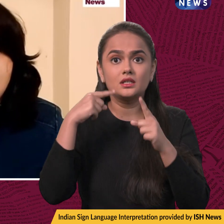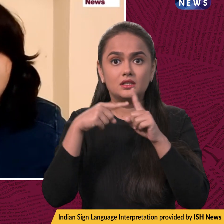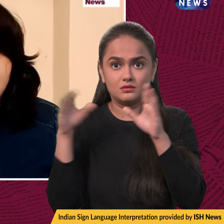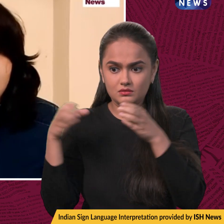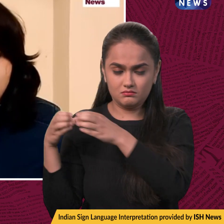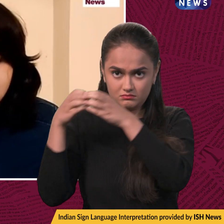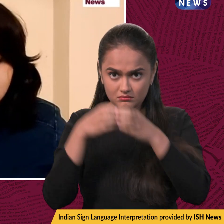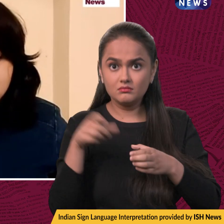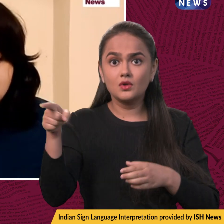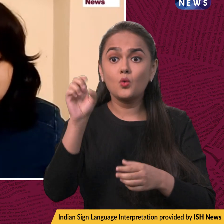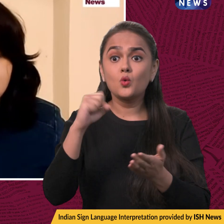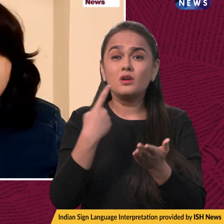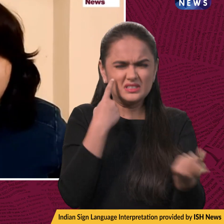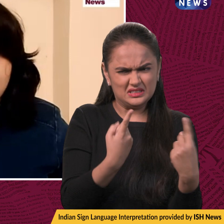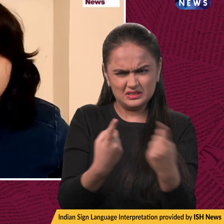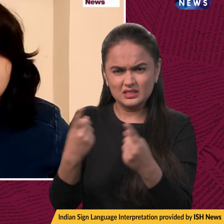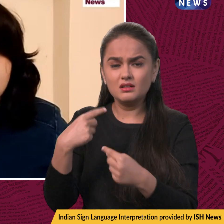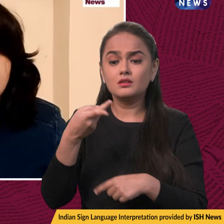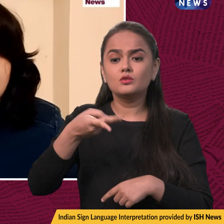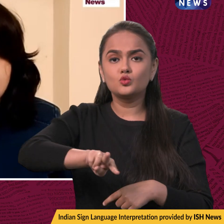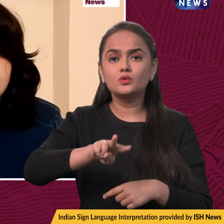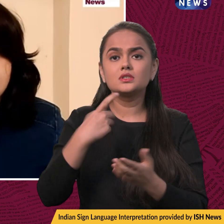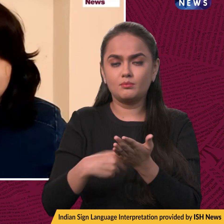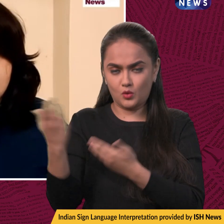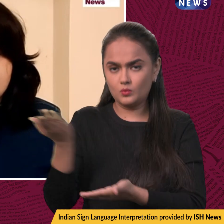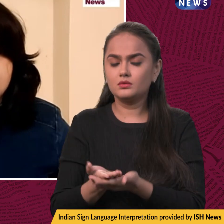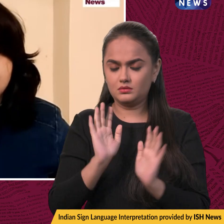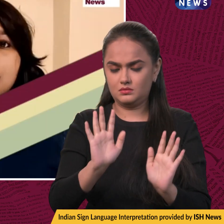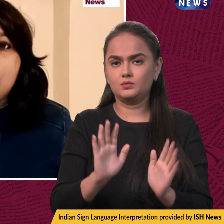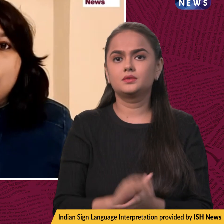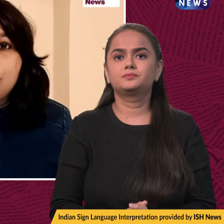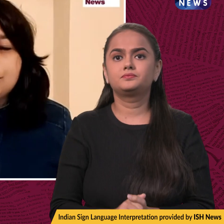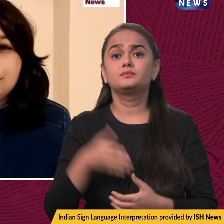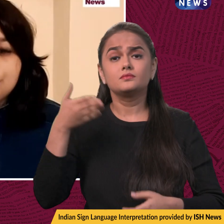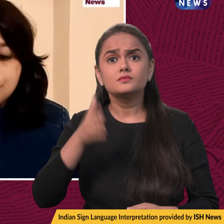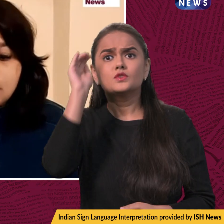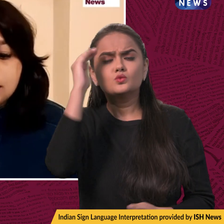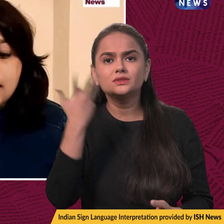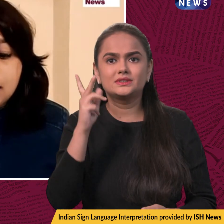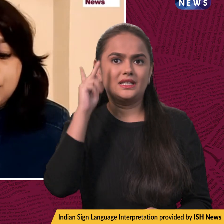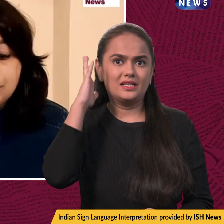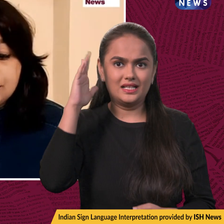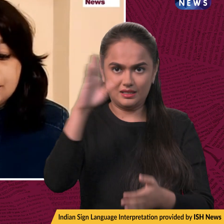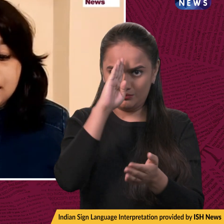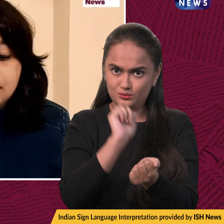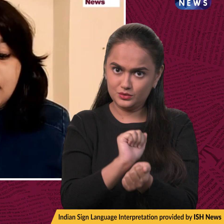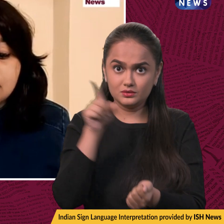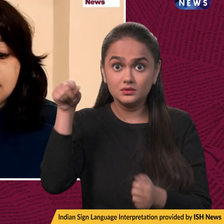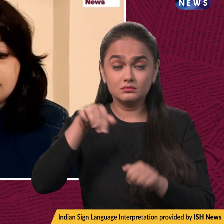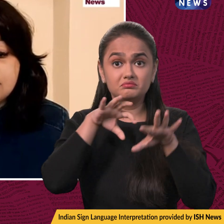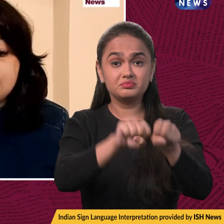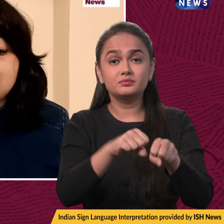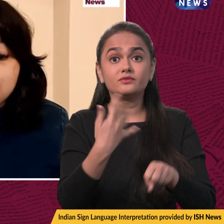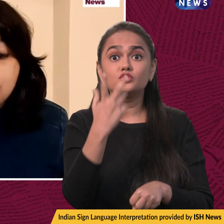SIT will submit its report in the next 2 days. Also in the news now, the Kerala police today